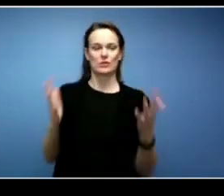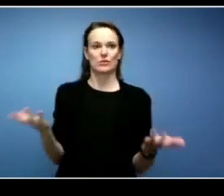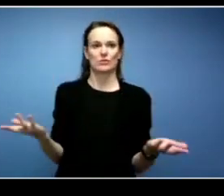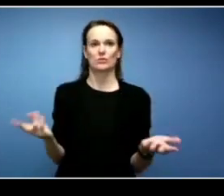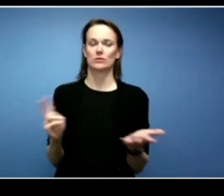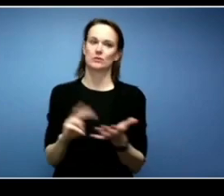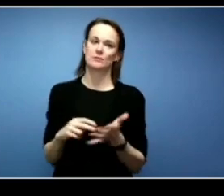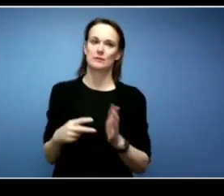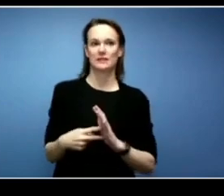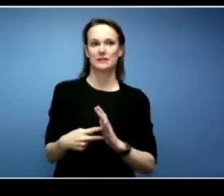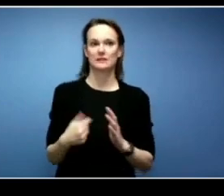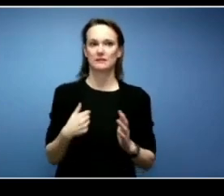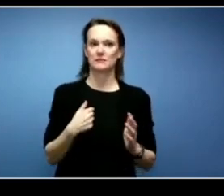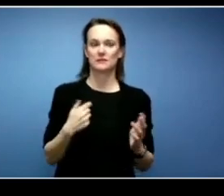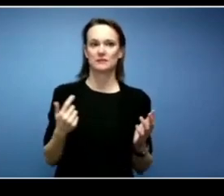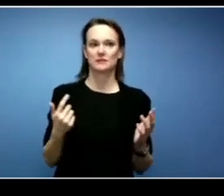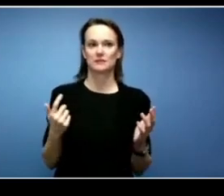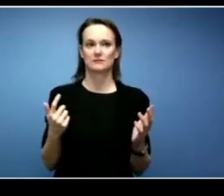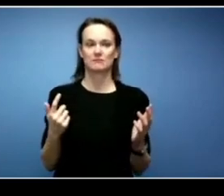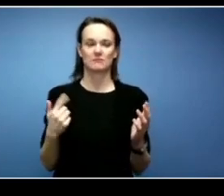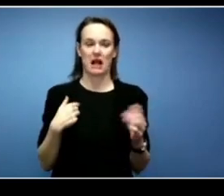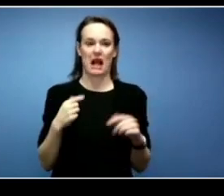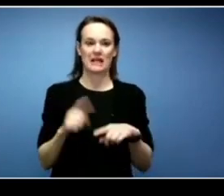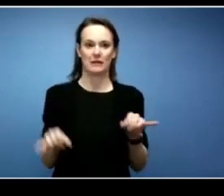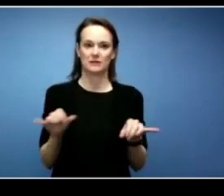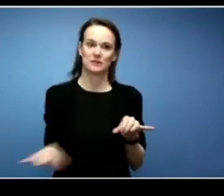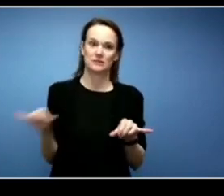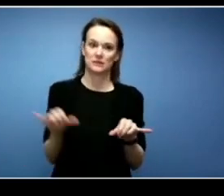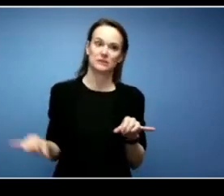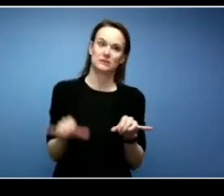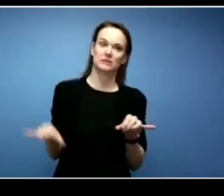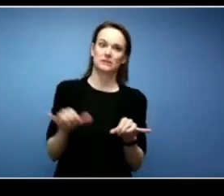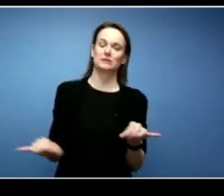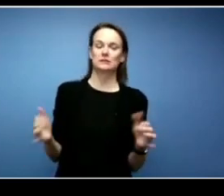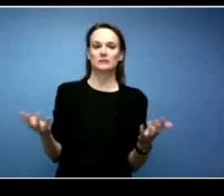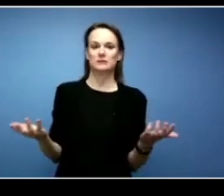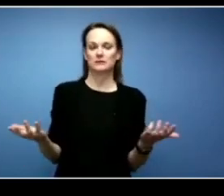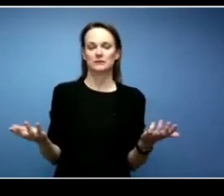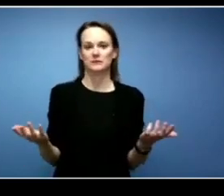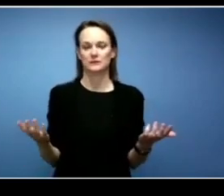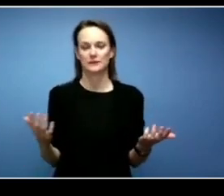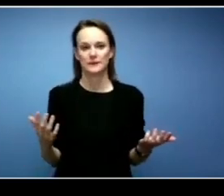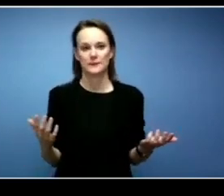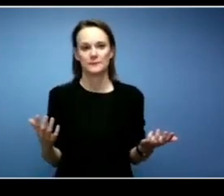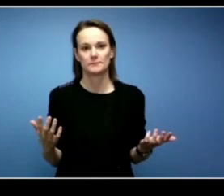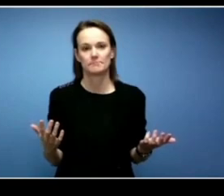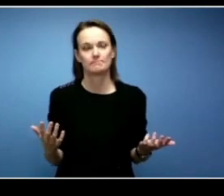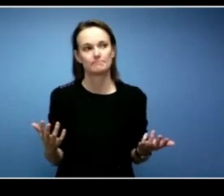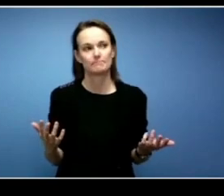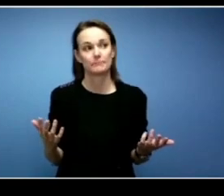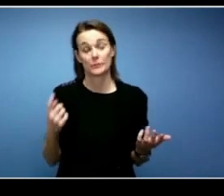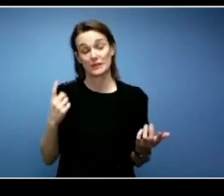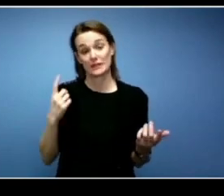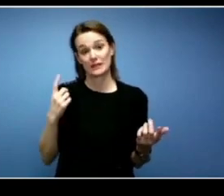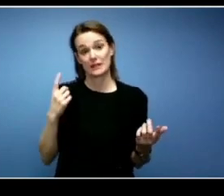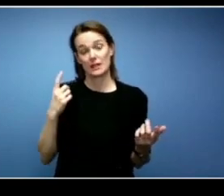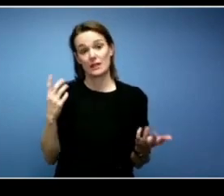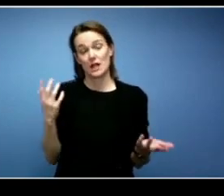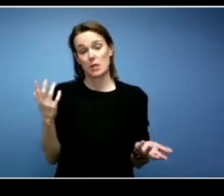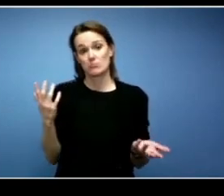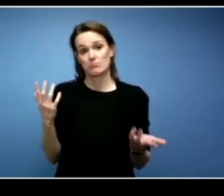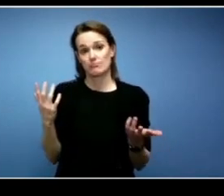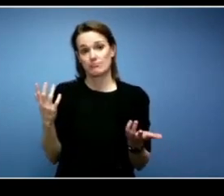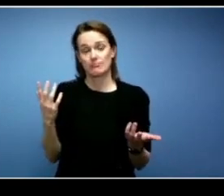monotony and be that light. So for me as a creator, when someone comes in and